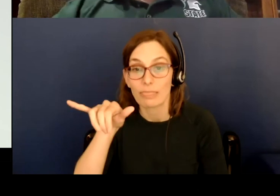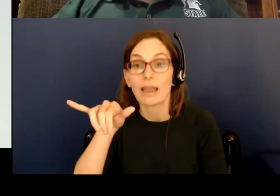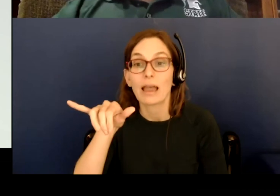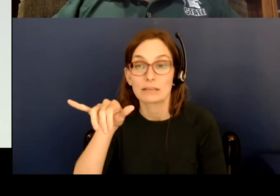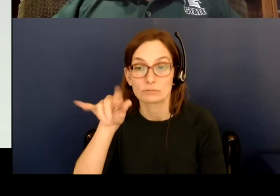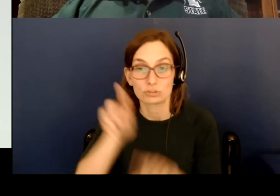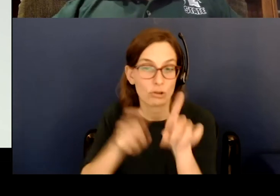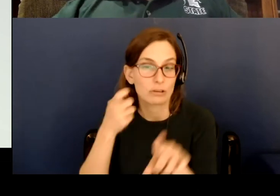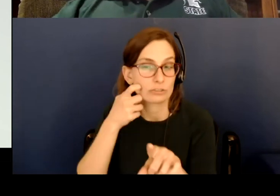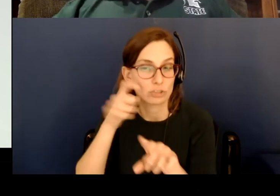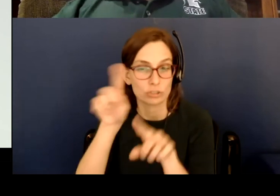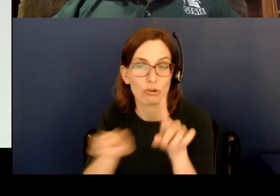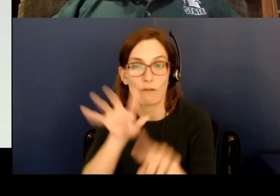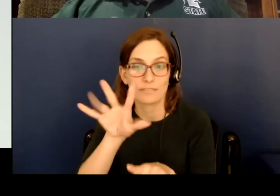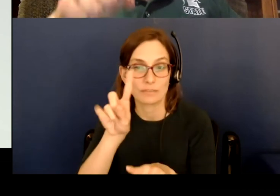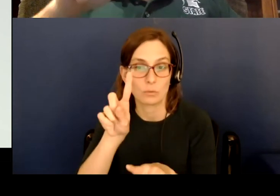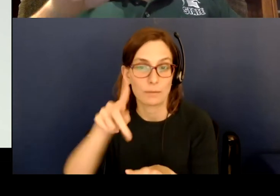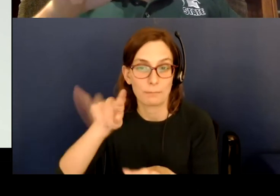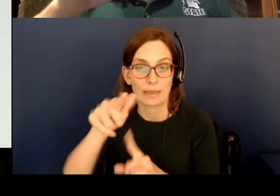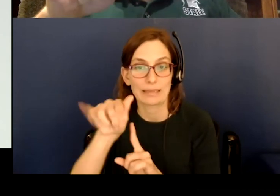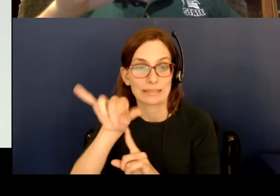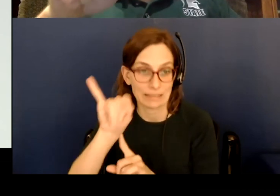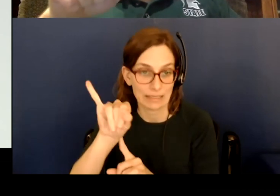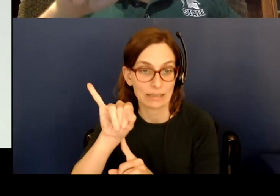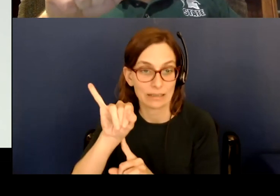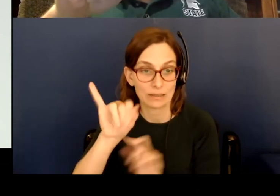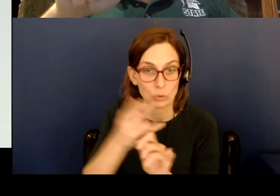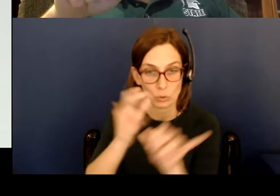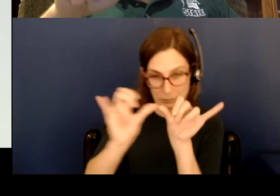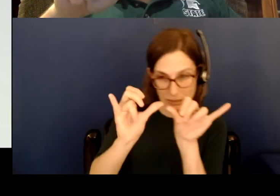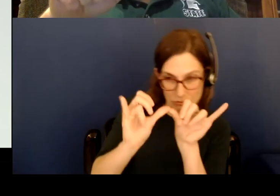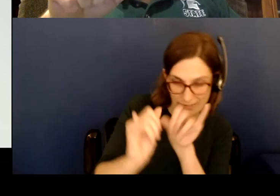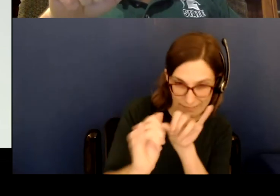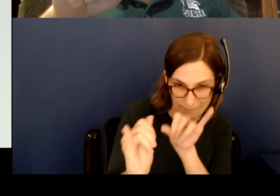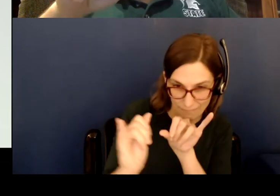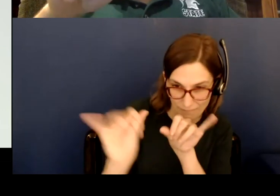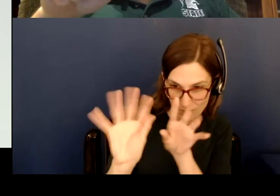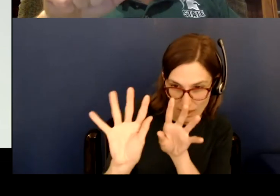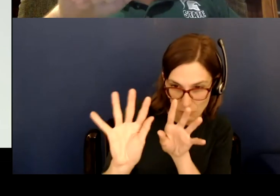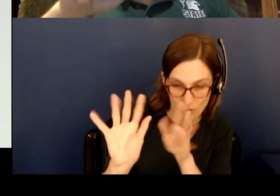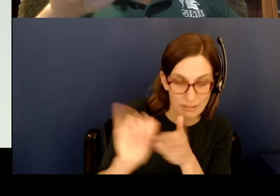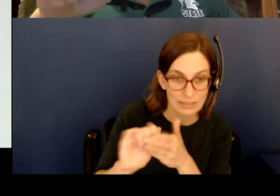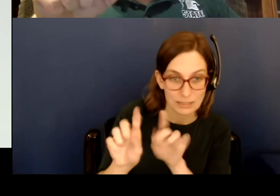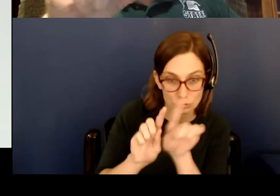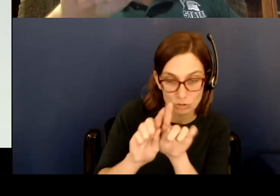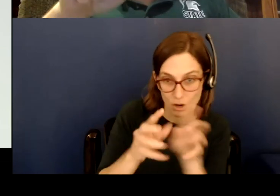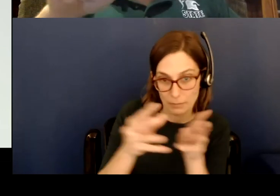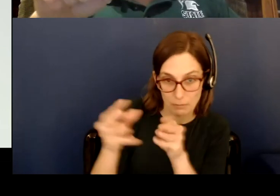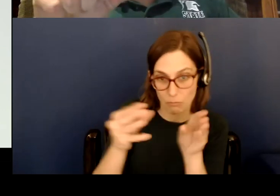Pegasi. They used a radial velocity method. They're measuring the star vibrating back and forth as it's being pulled by